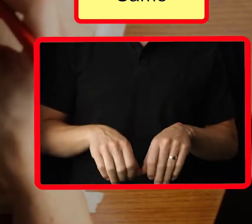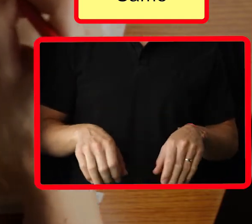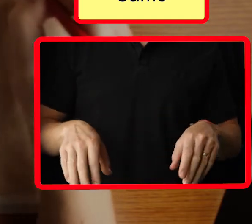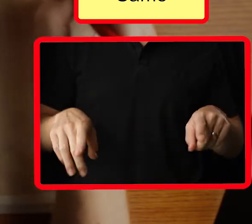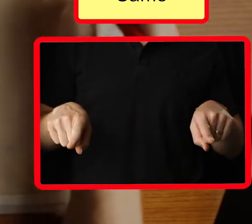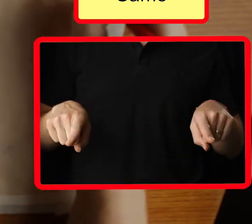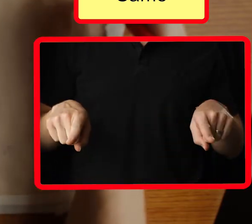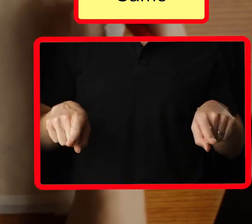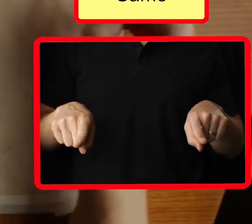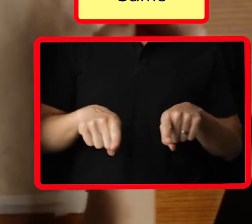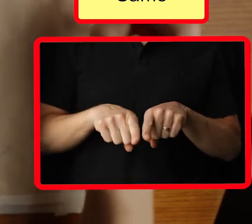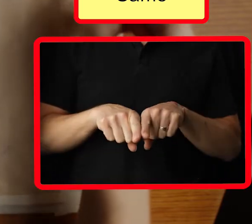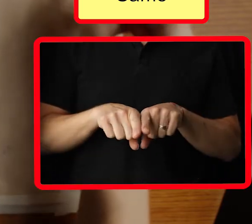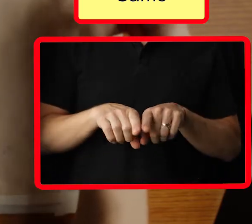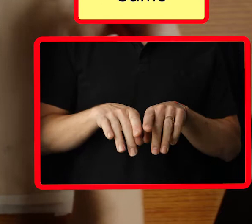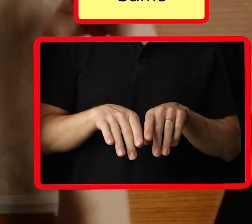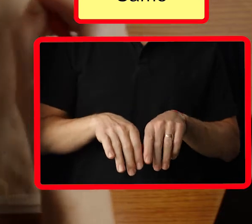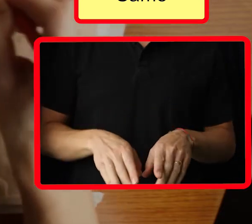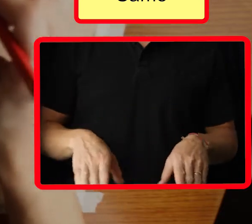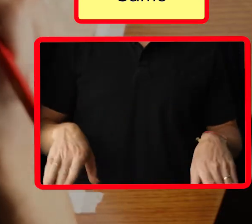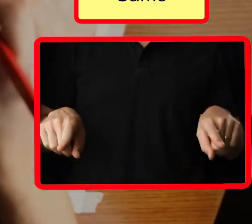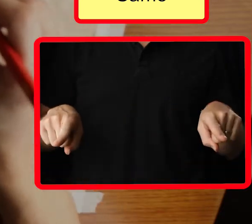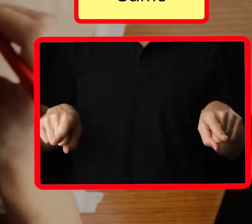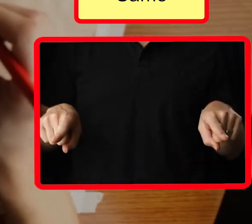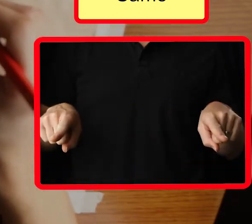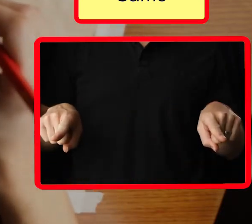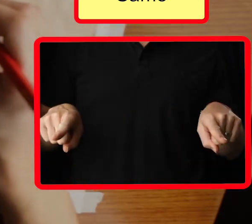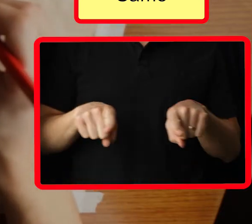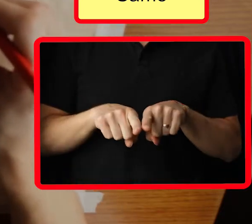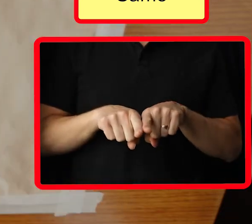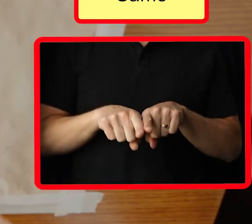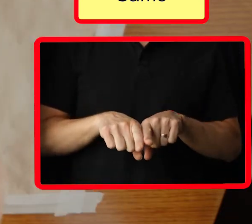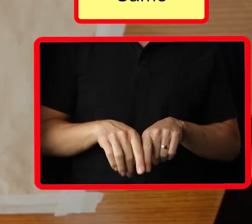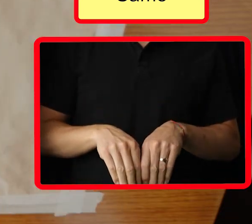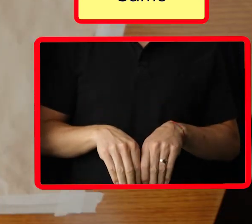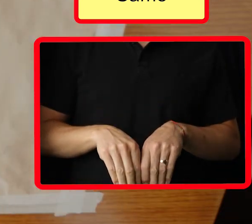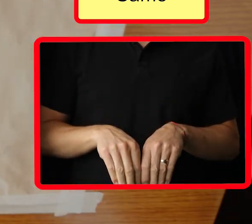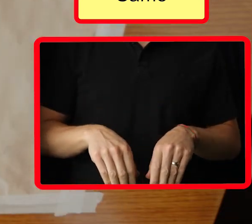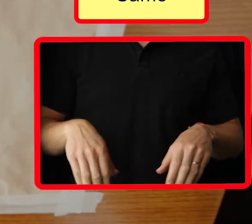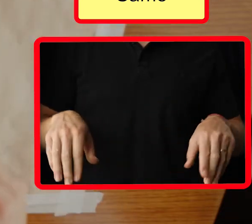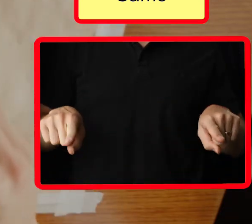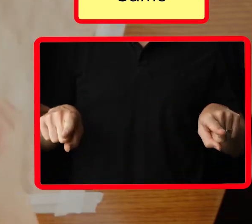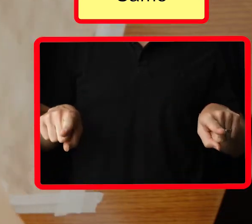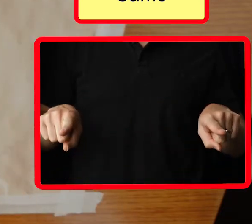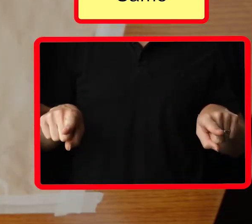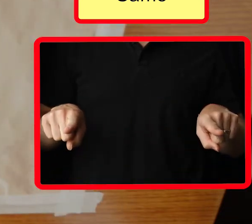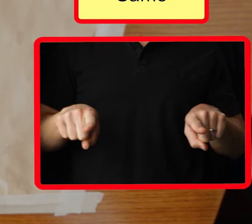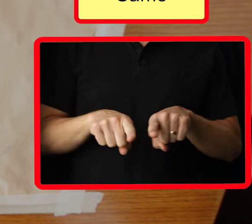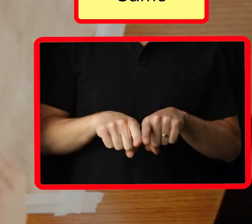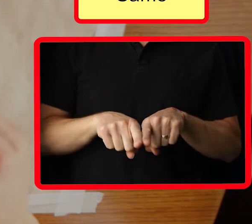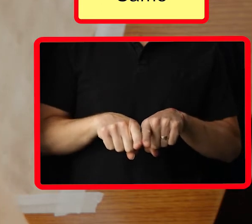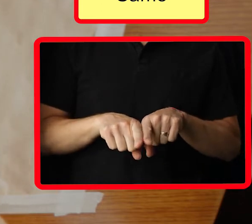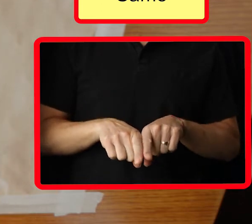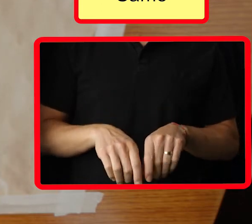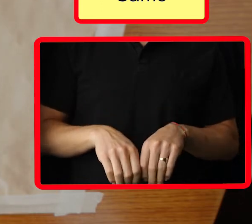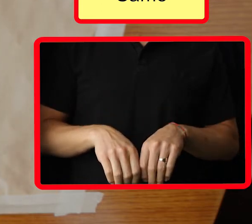each type of gesture can be explored on its own for an entire session. Here is an example of a student that is